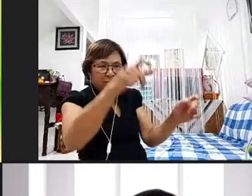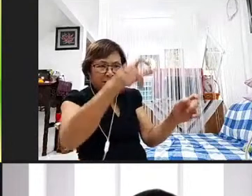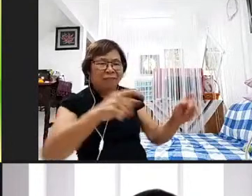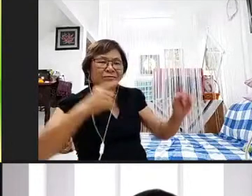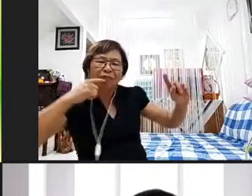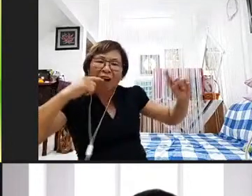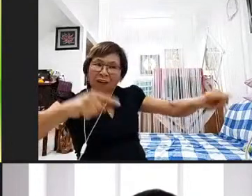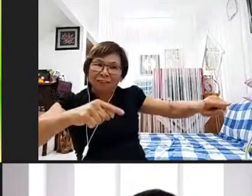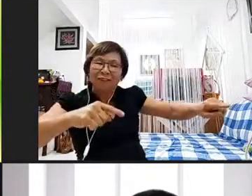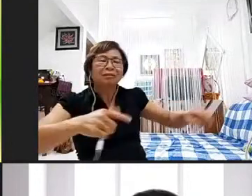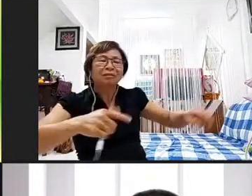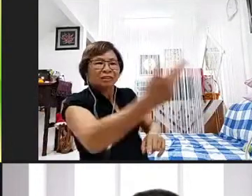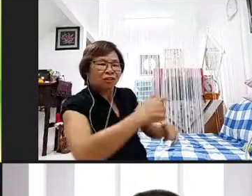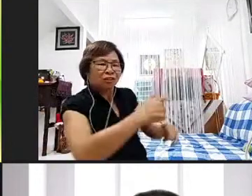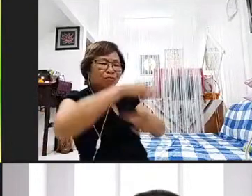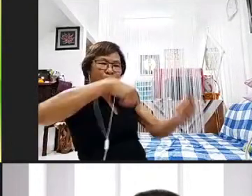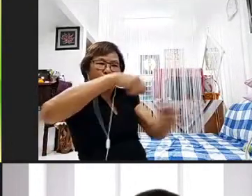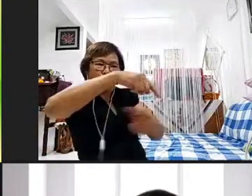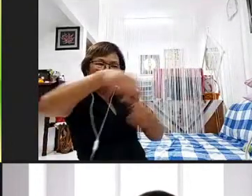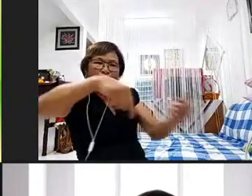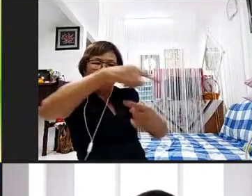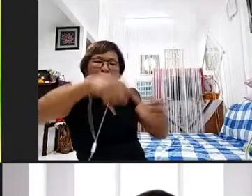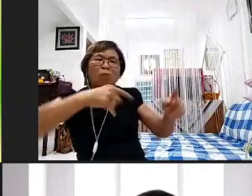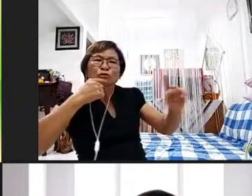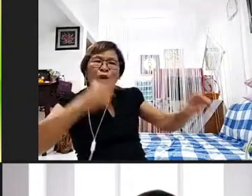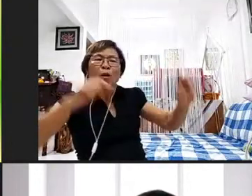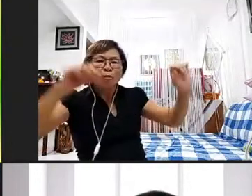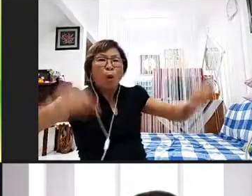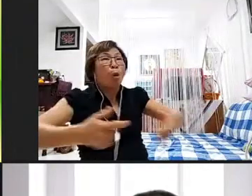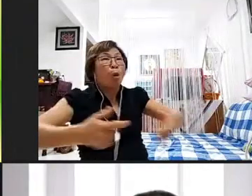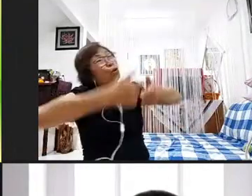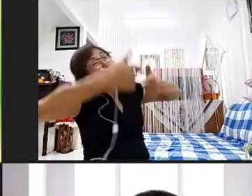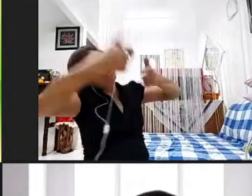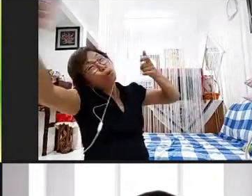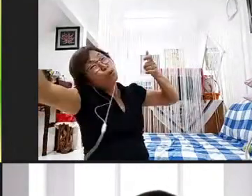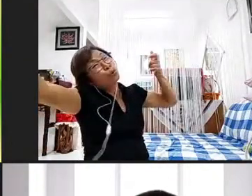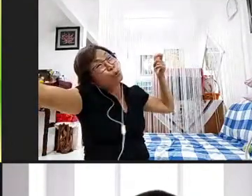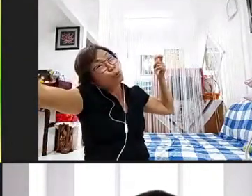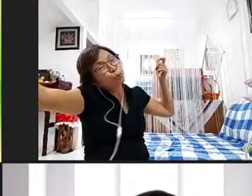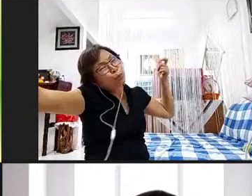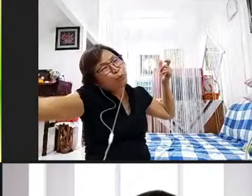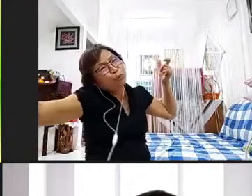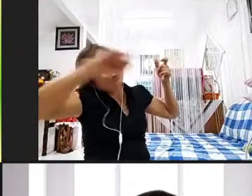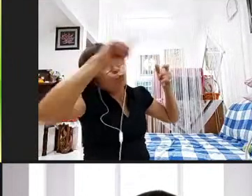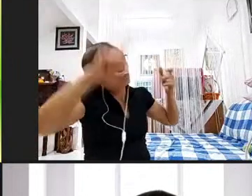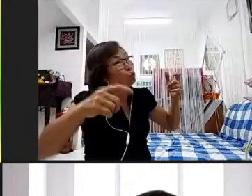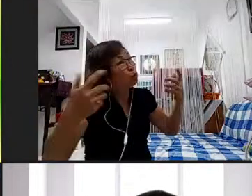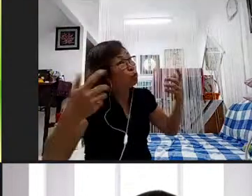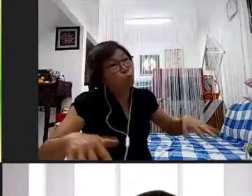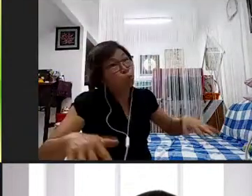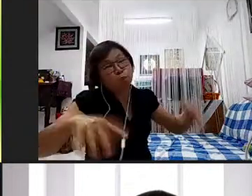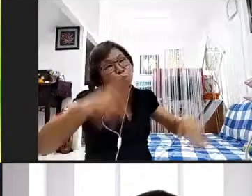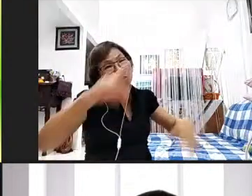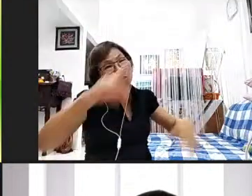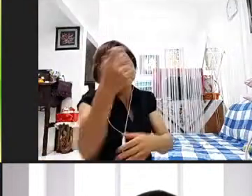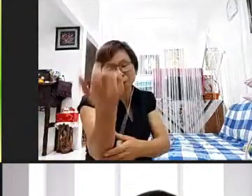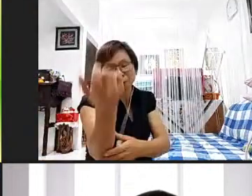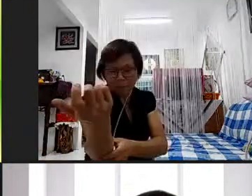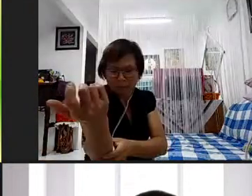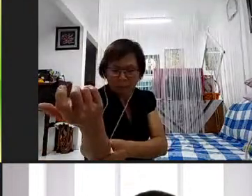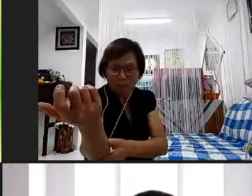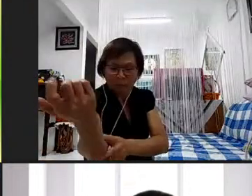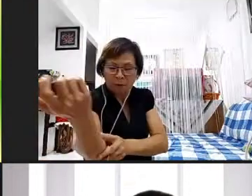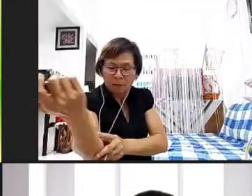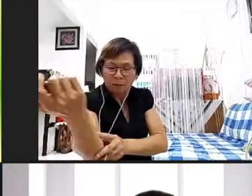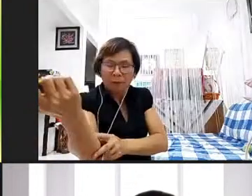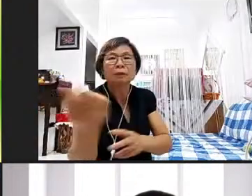chip in, take turns to share upon it. It's a huge actually question, yeah. In looking at